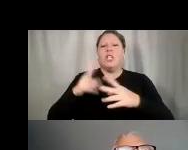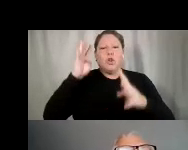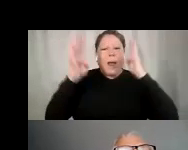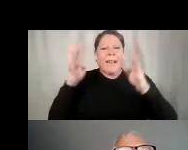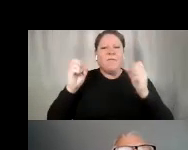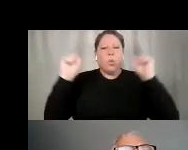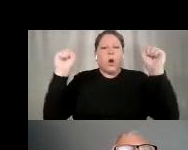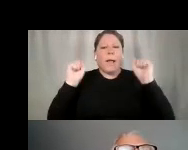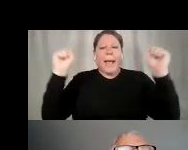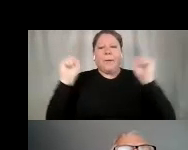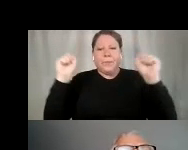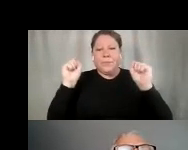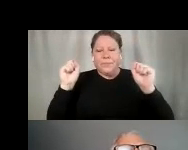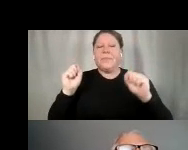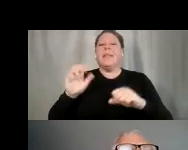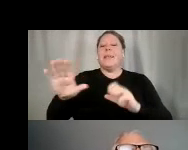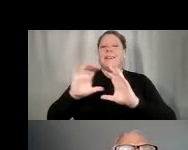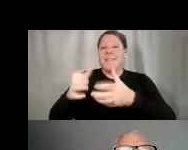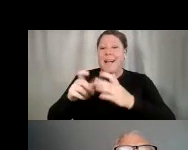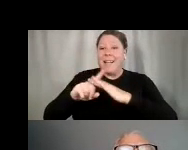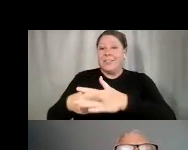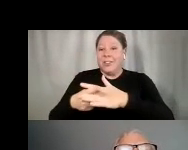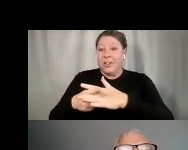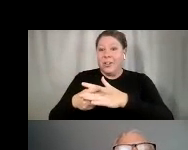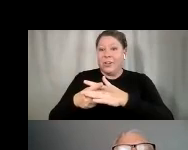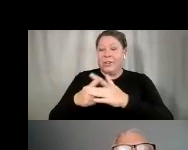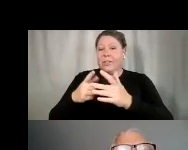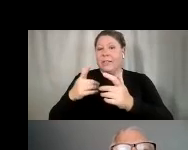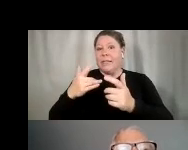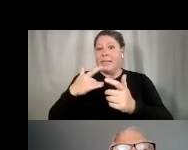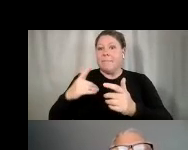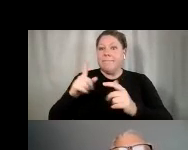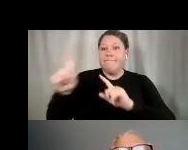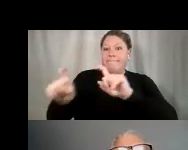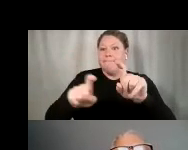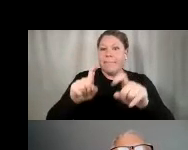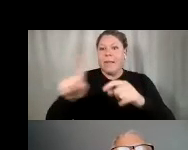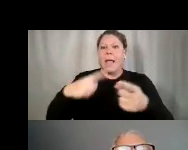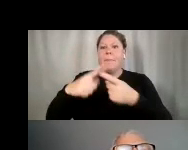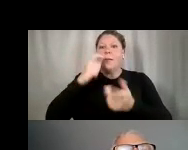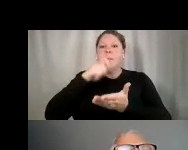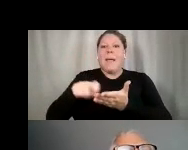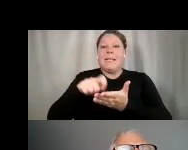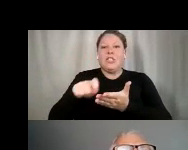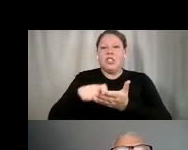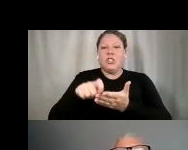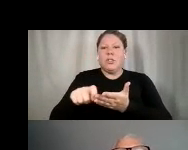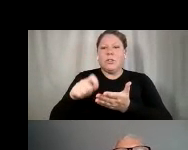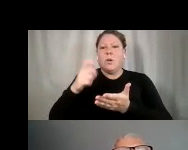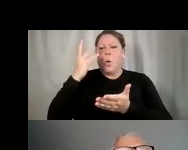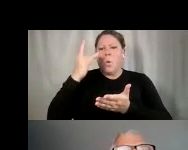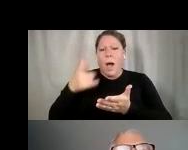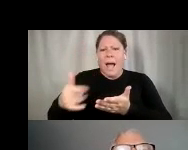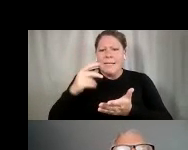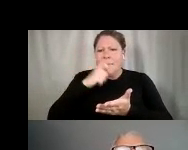he'll start off his class by ask questions about that pencil, about that number 2 pencil. Why is it yellow?